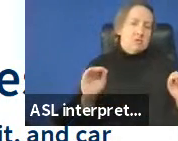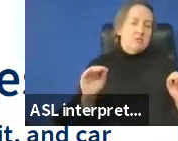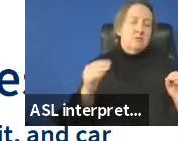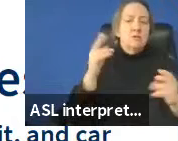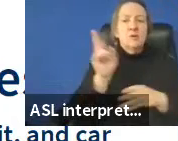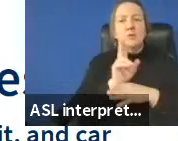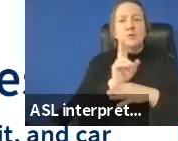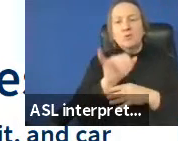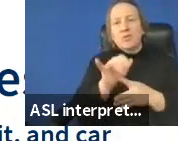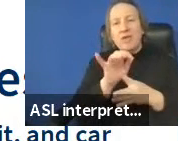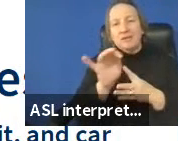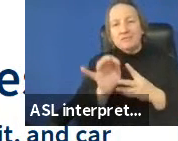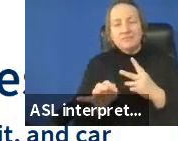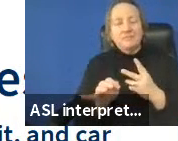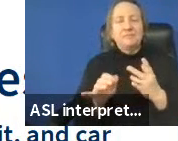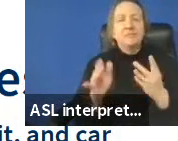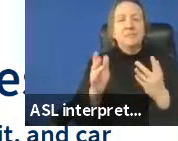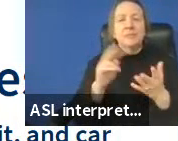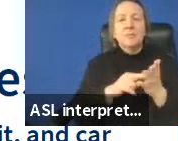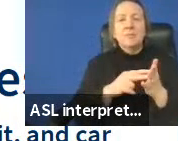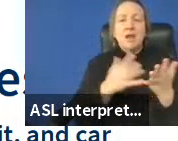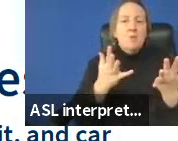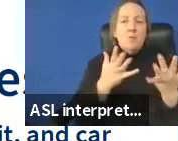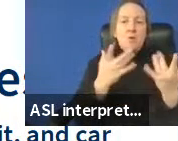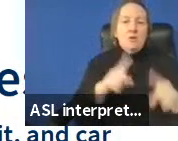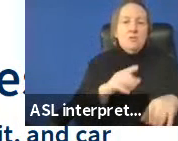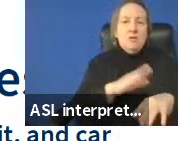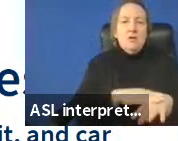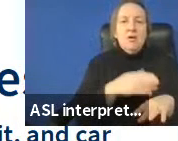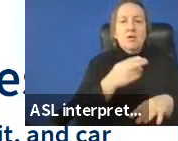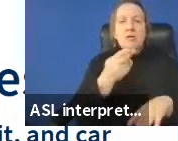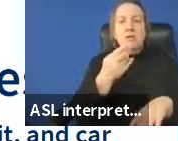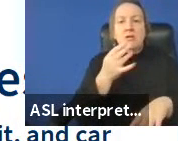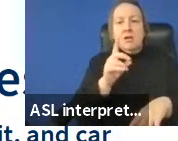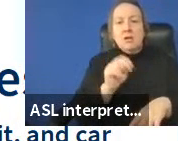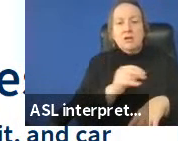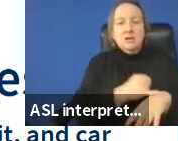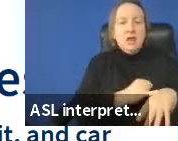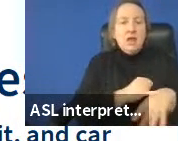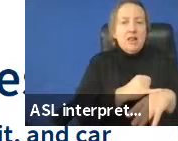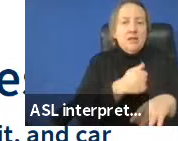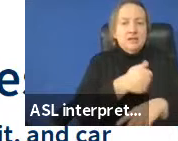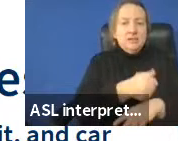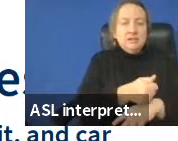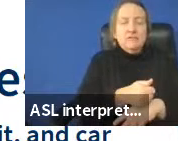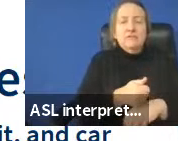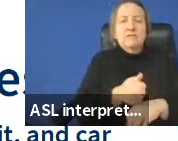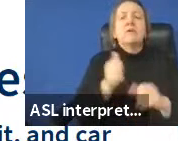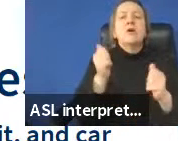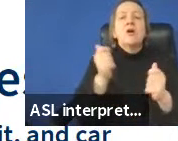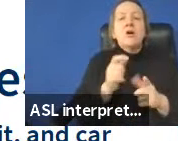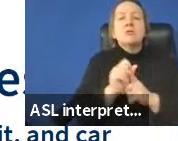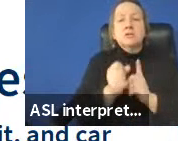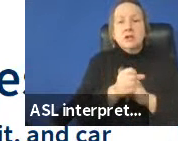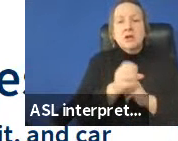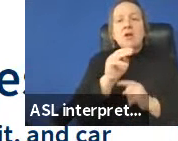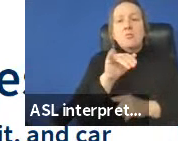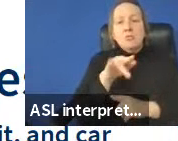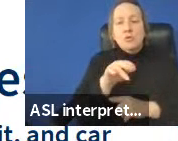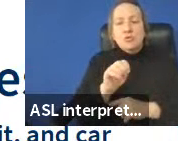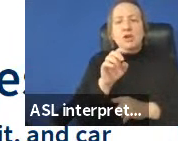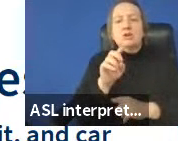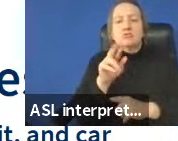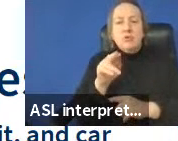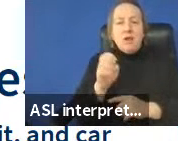we're speaking about what is occurring on Hayden Island itself. In all cases, Marine Drive interchange is a